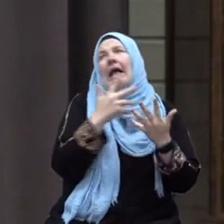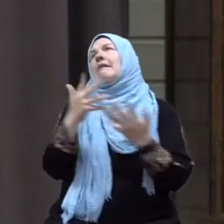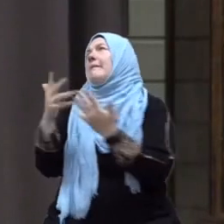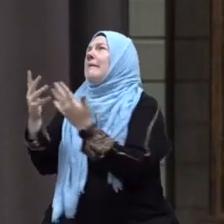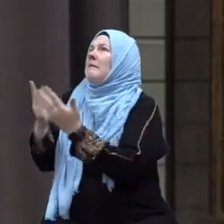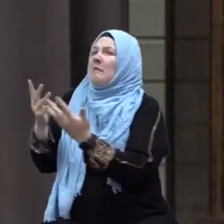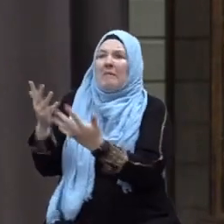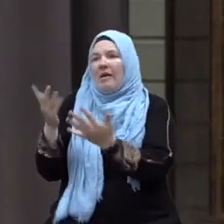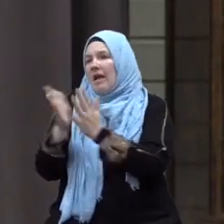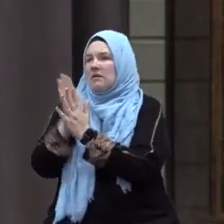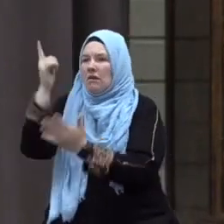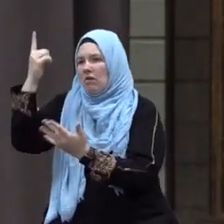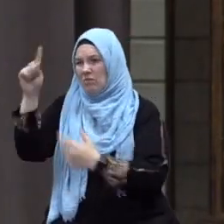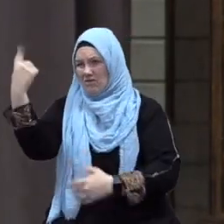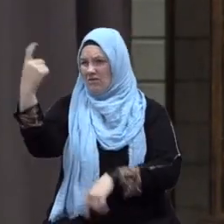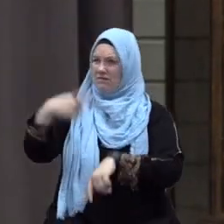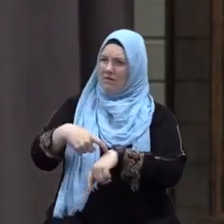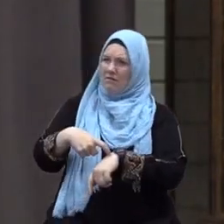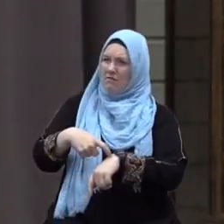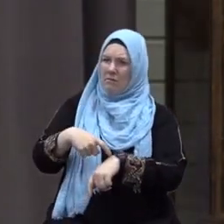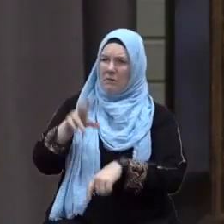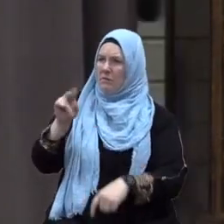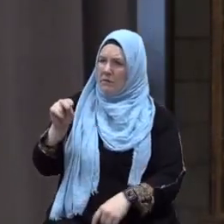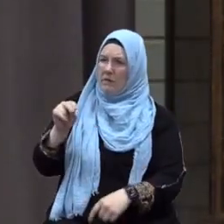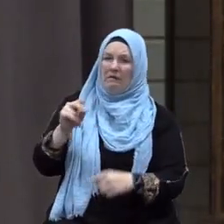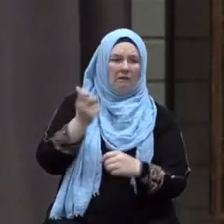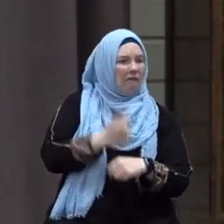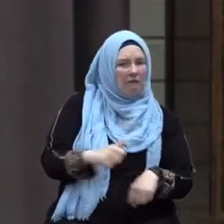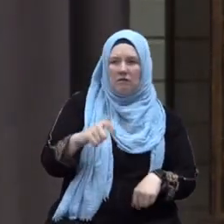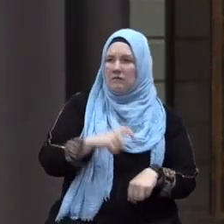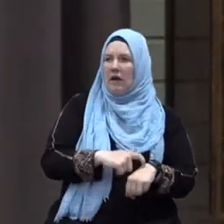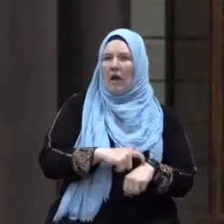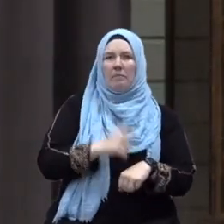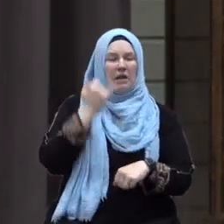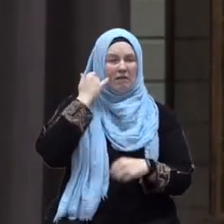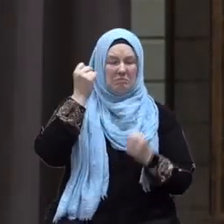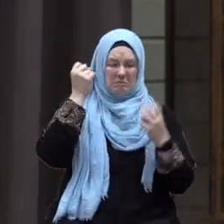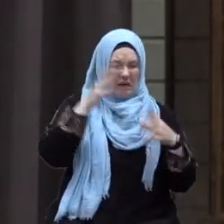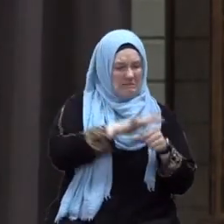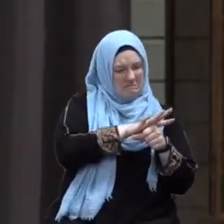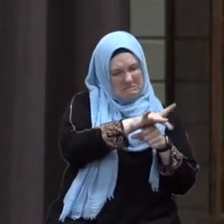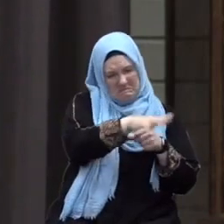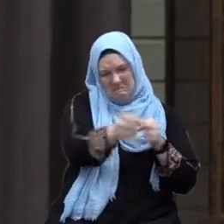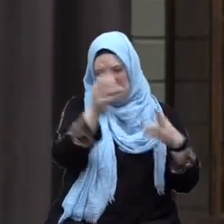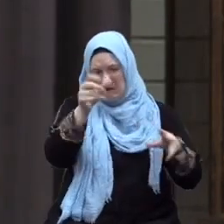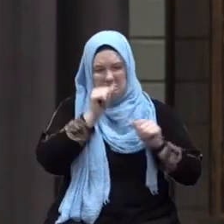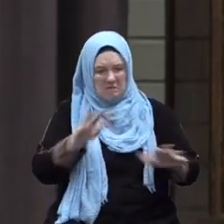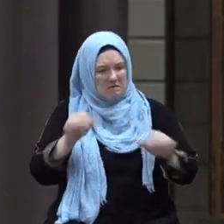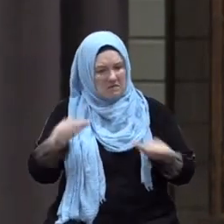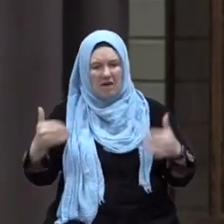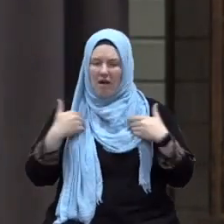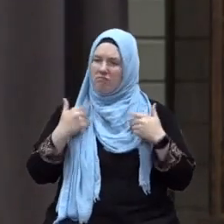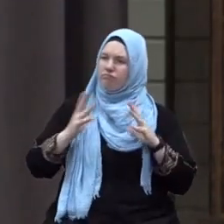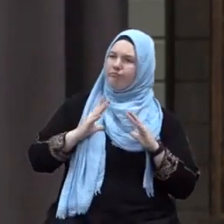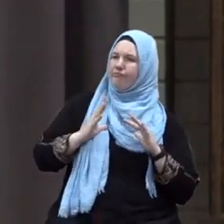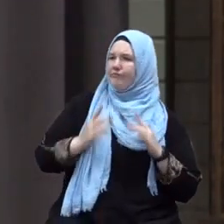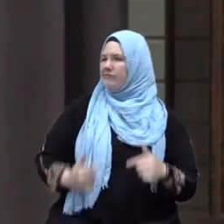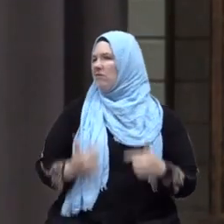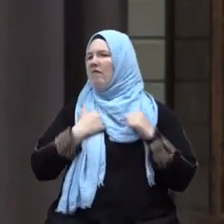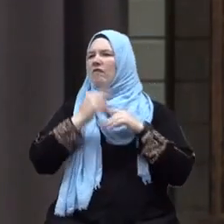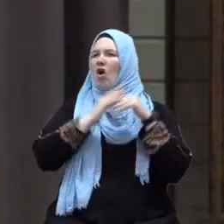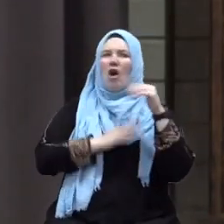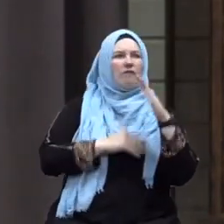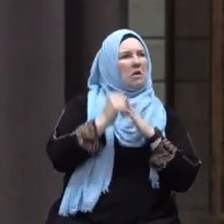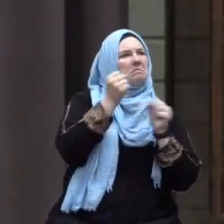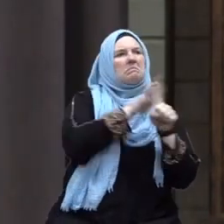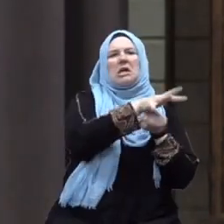So when we do not value what Allah placed very high value on,